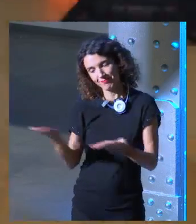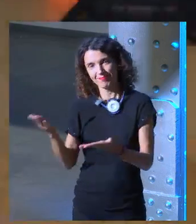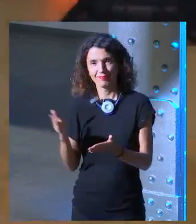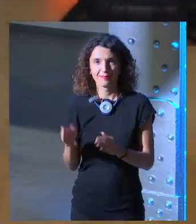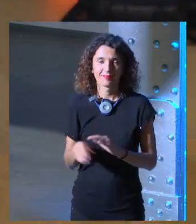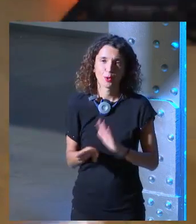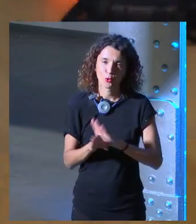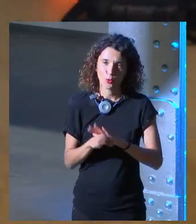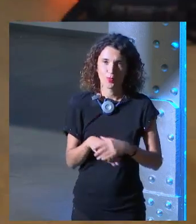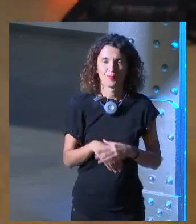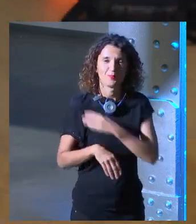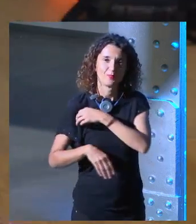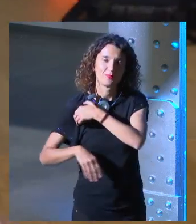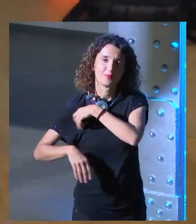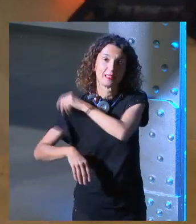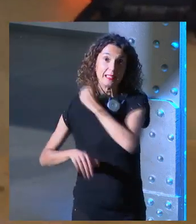Es curioso la palabra. Okay.